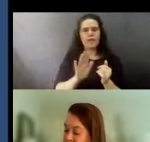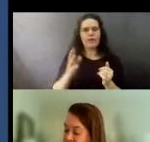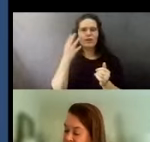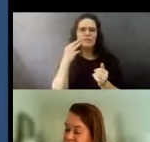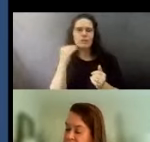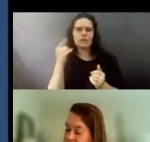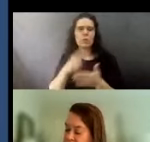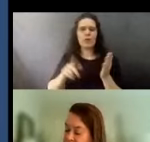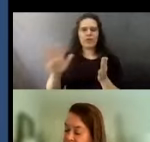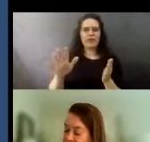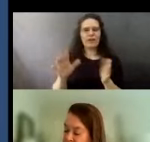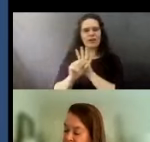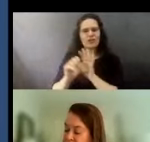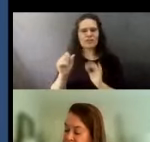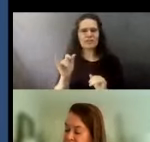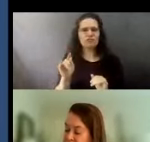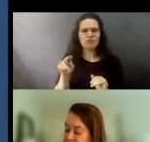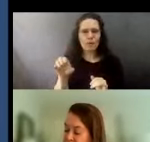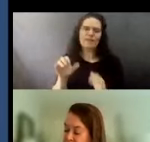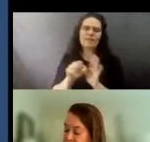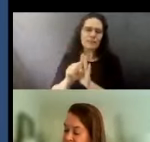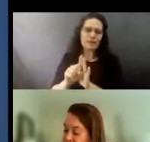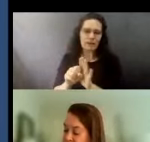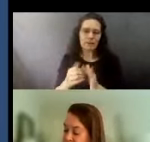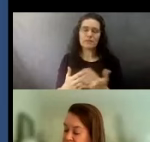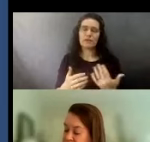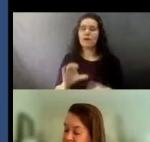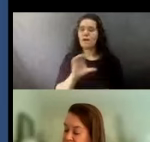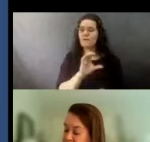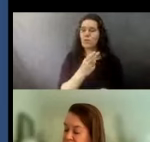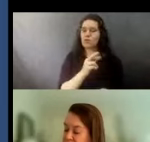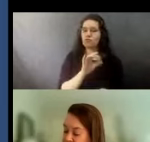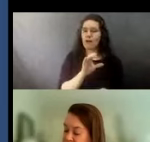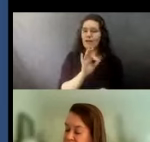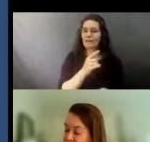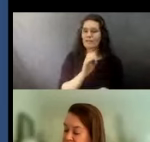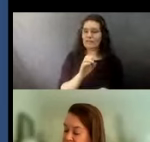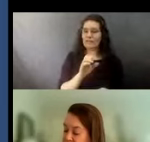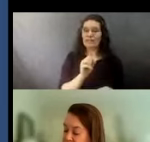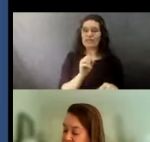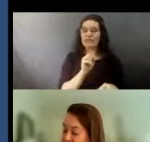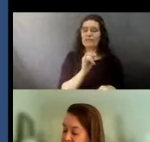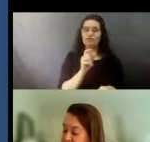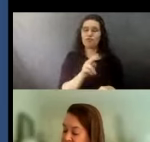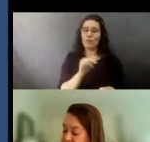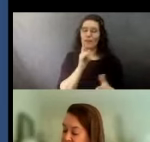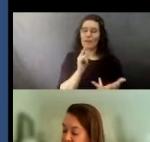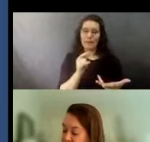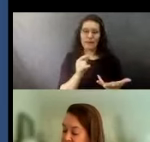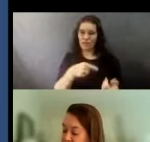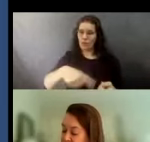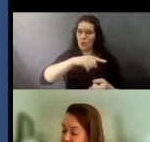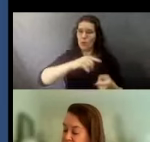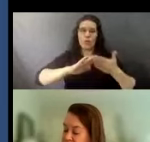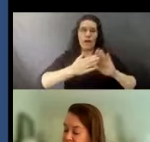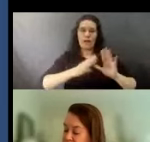gone so well. Here we are, at least with an ICD-10 code where we can put a diagnosis on paper, thank goodness, and